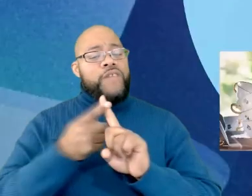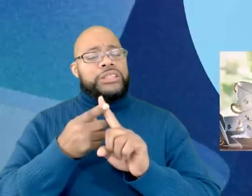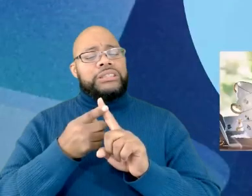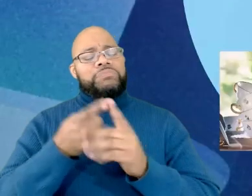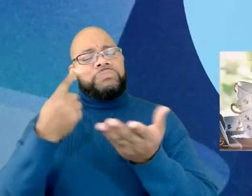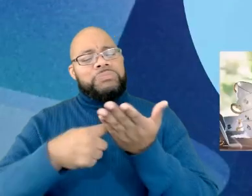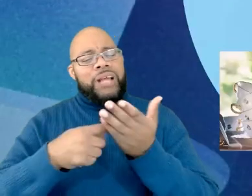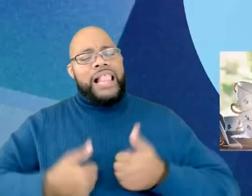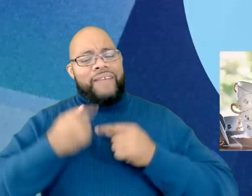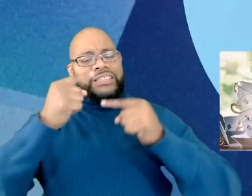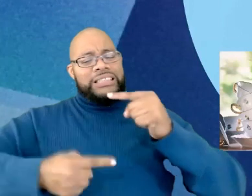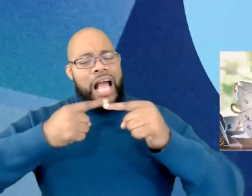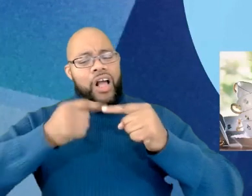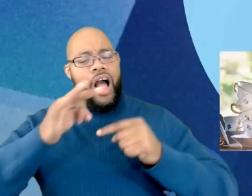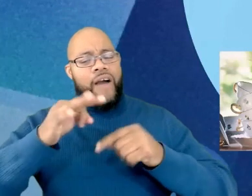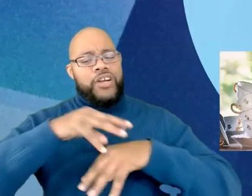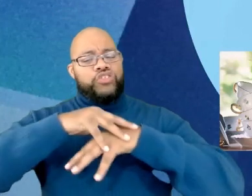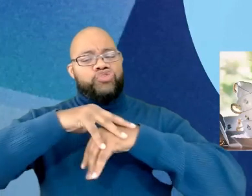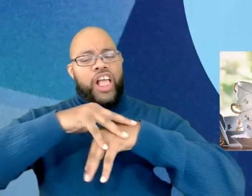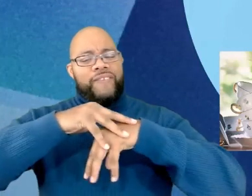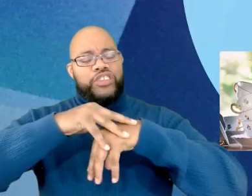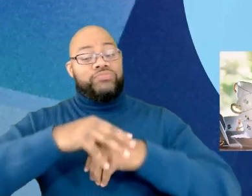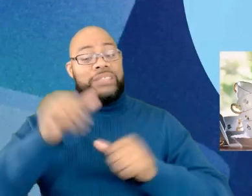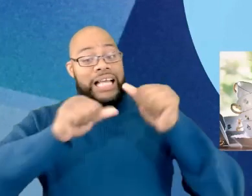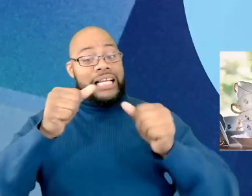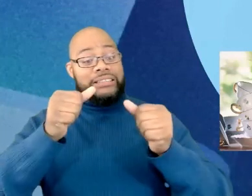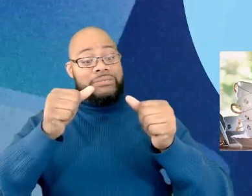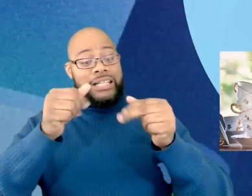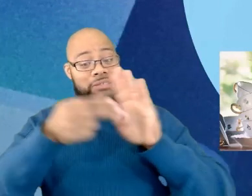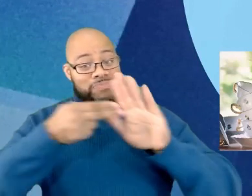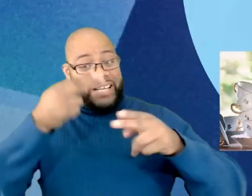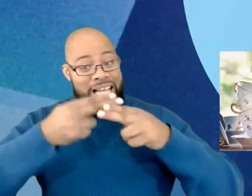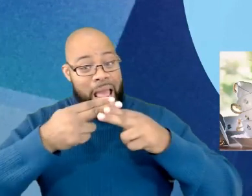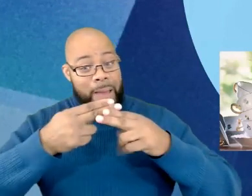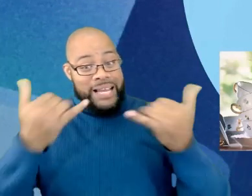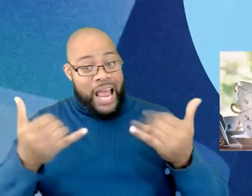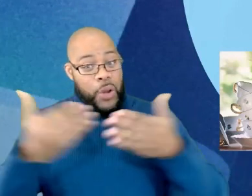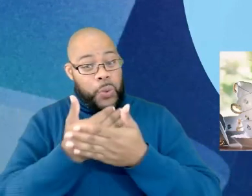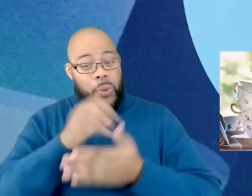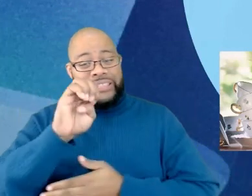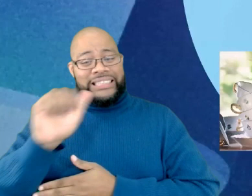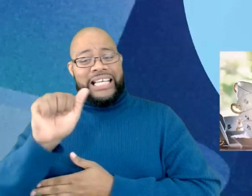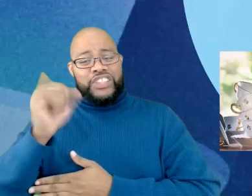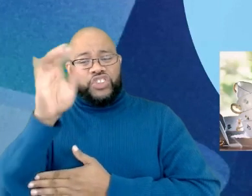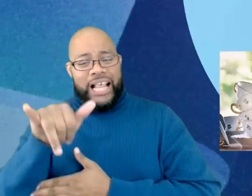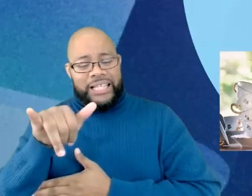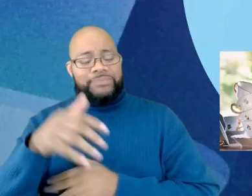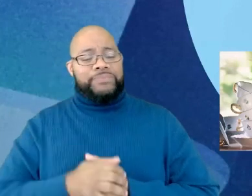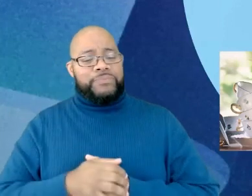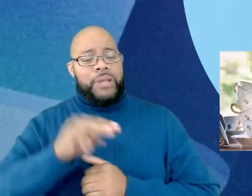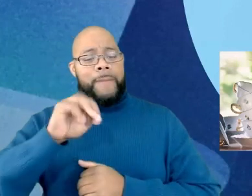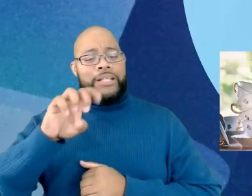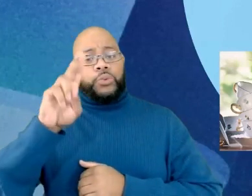First, let's talk about the life cycle of a jellyfish, or as the scientific community is moving to call them, sea jellies.